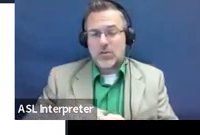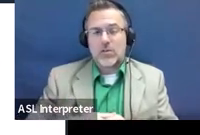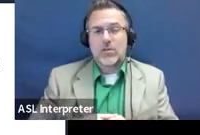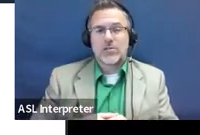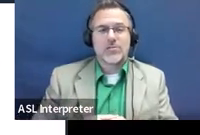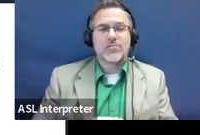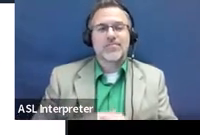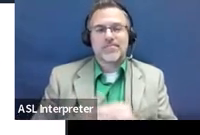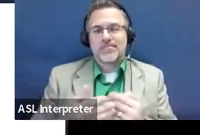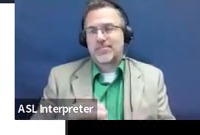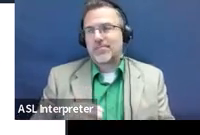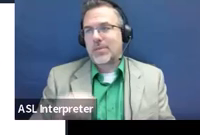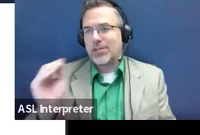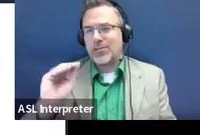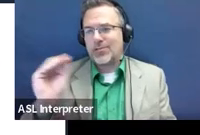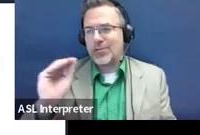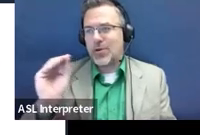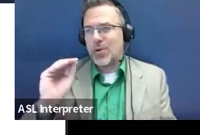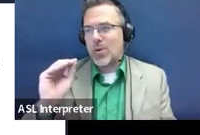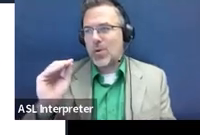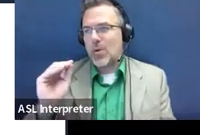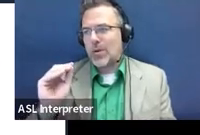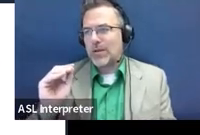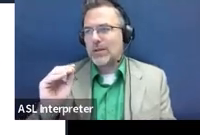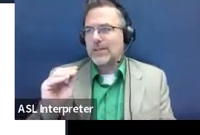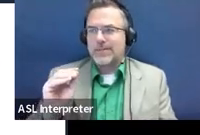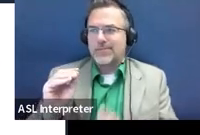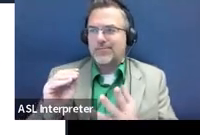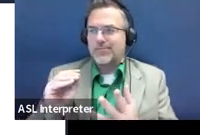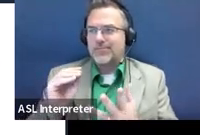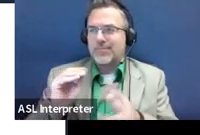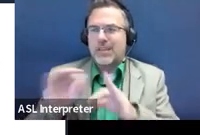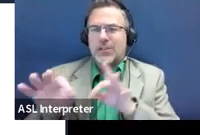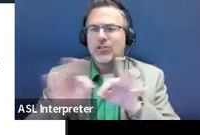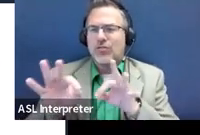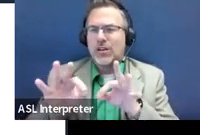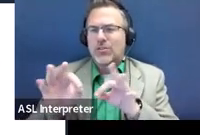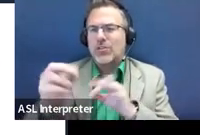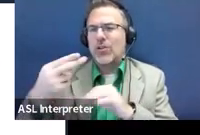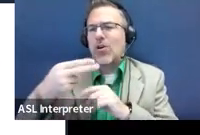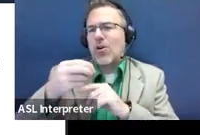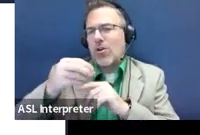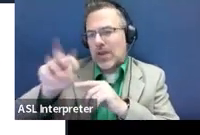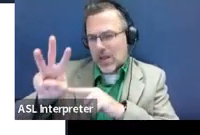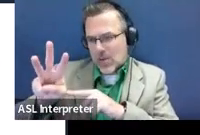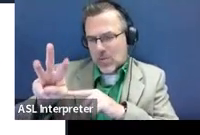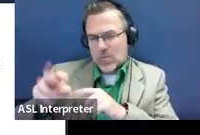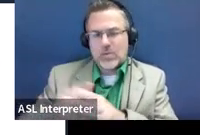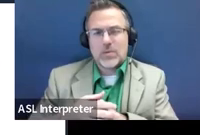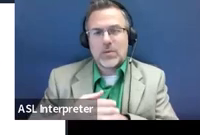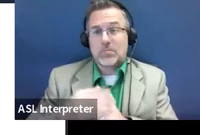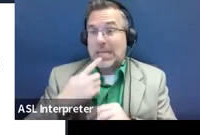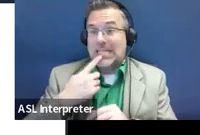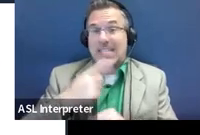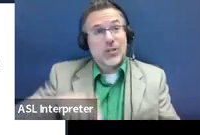no compliance about how you do that. Like, it's just that you have to include that.